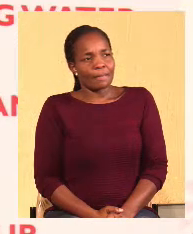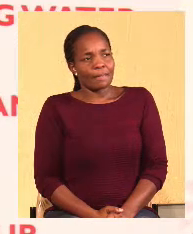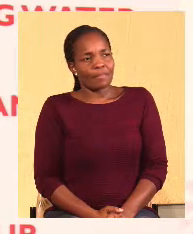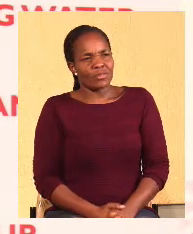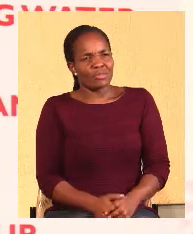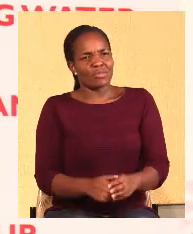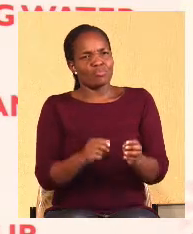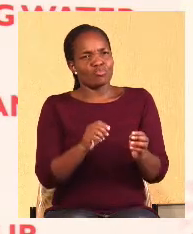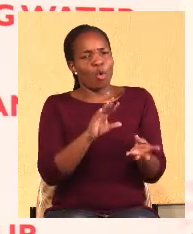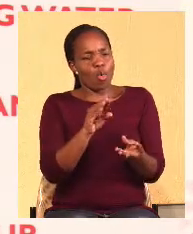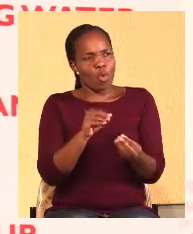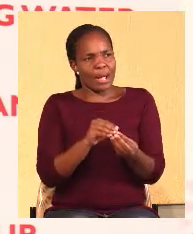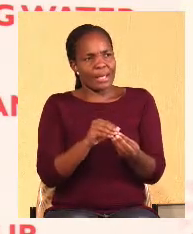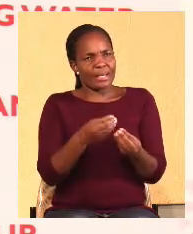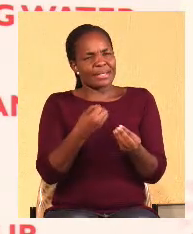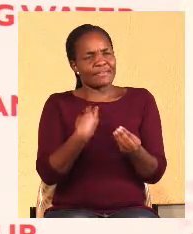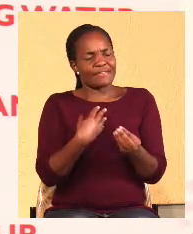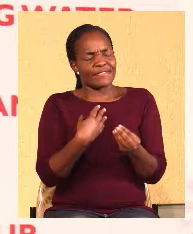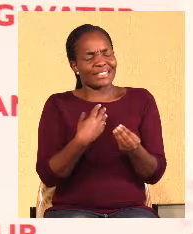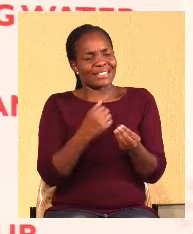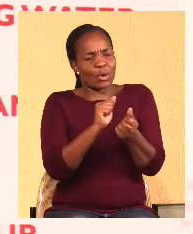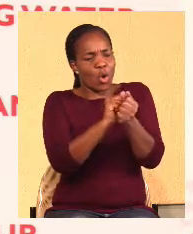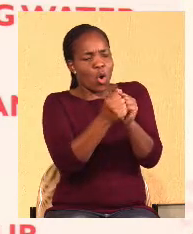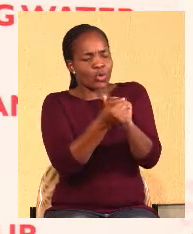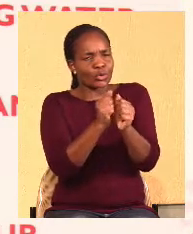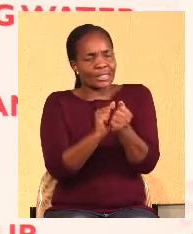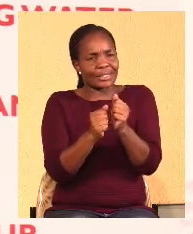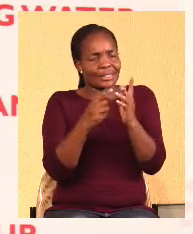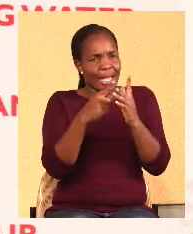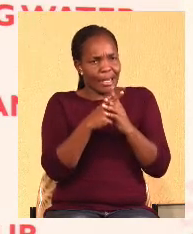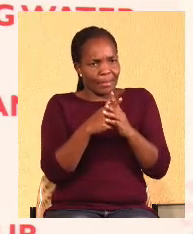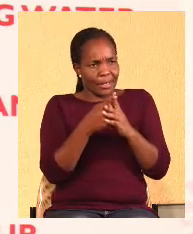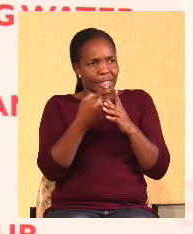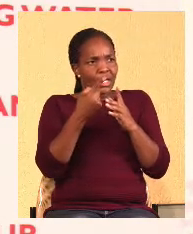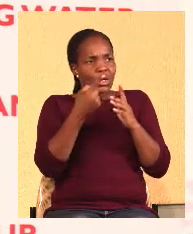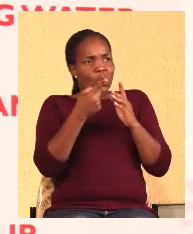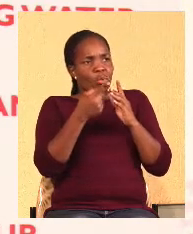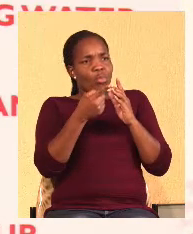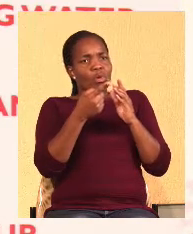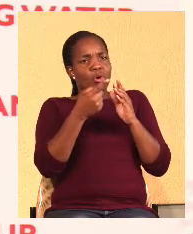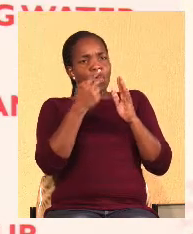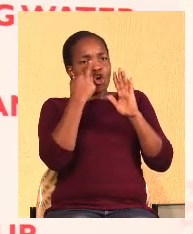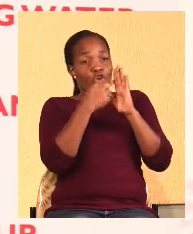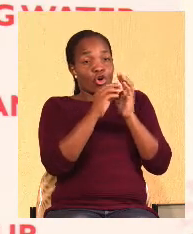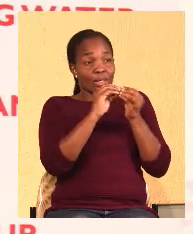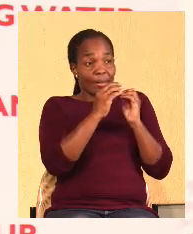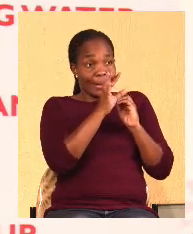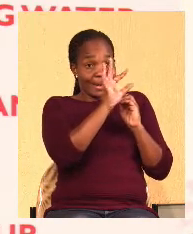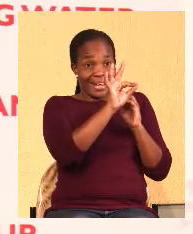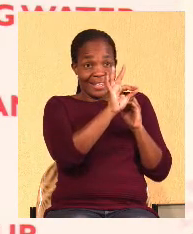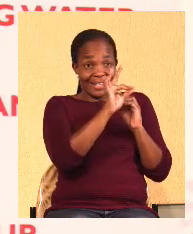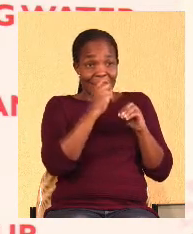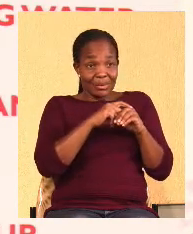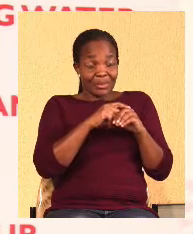are the major changes between Proclamation 9 and 13?